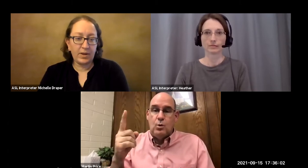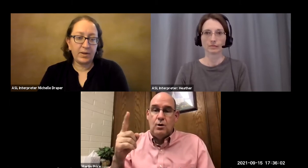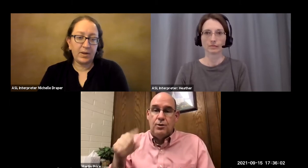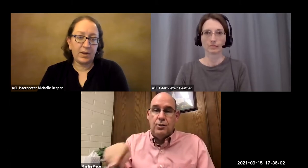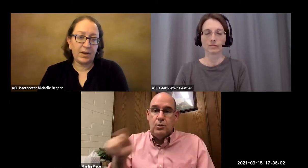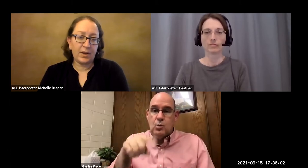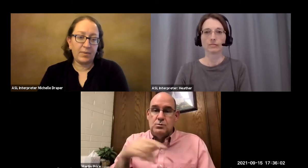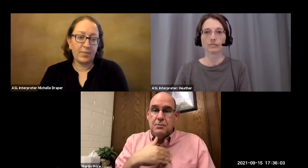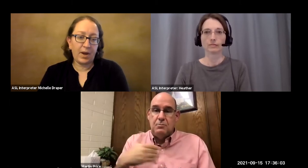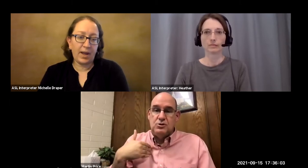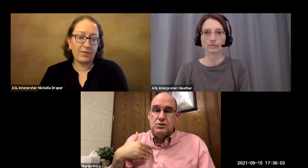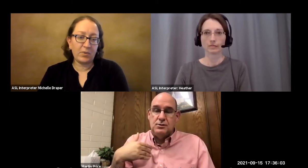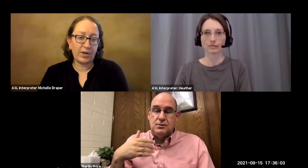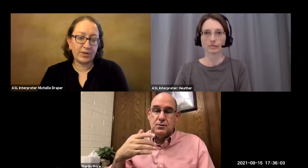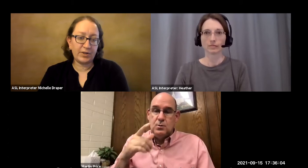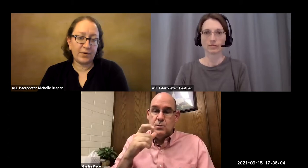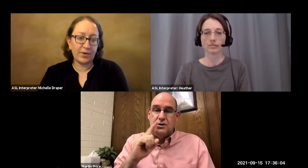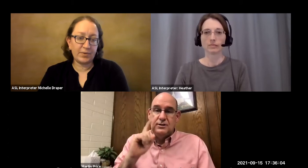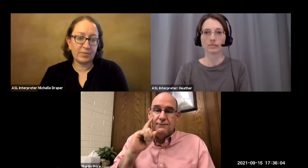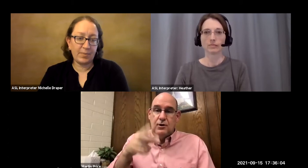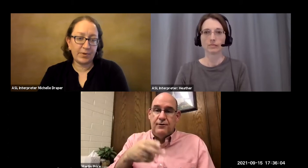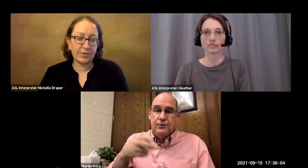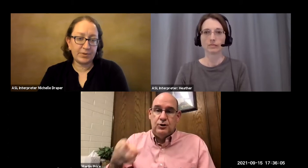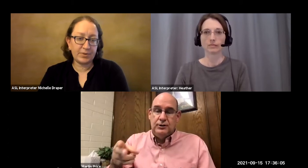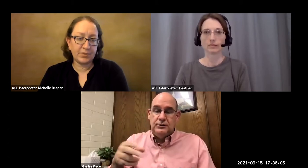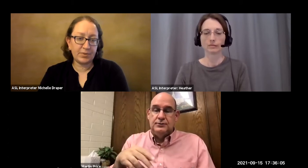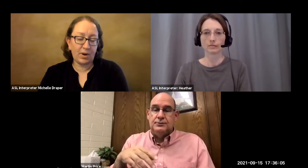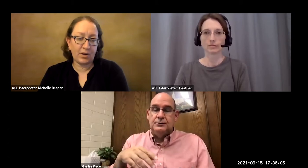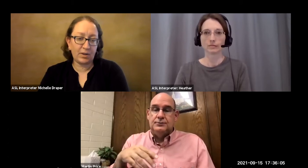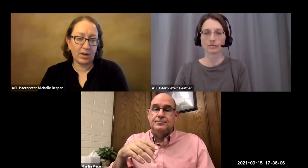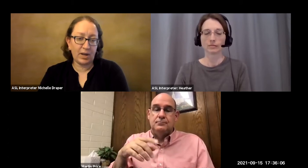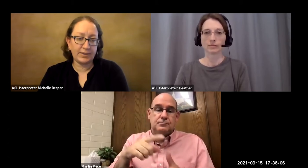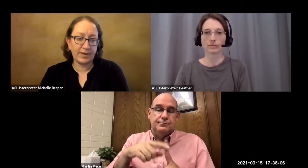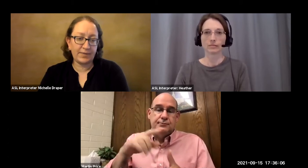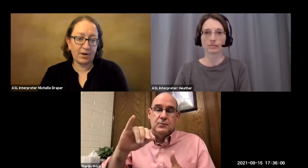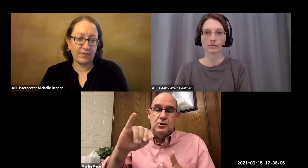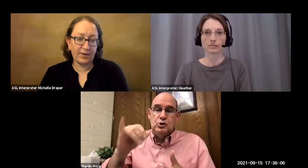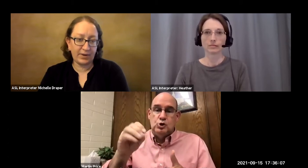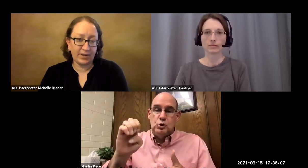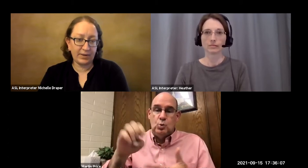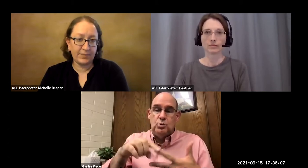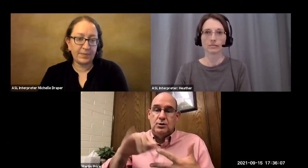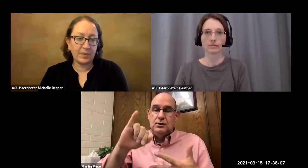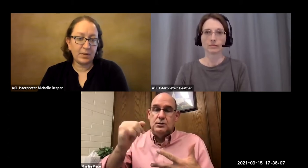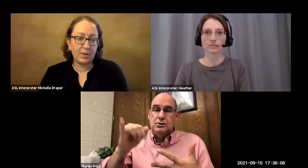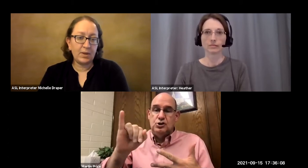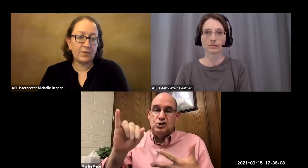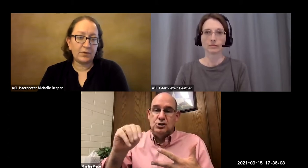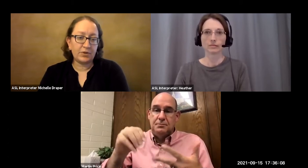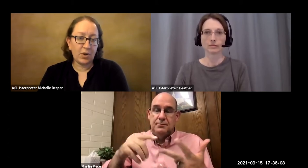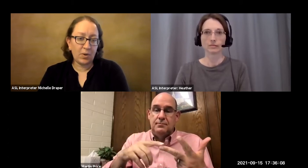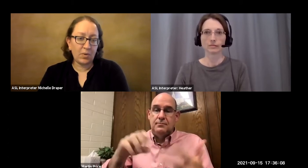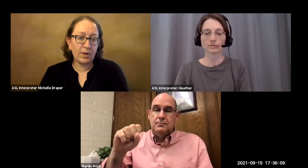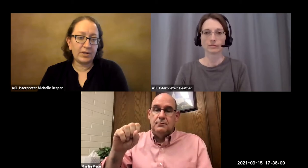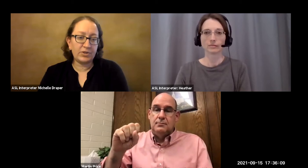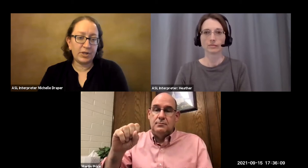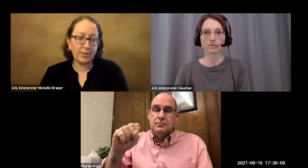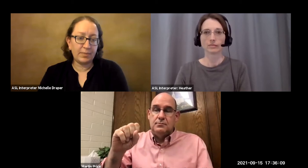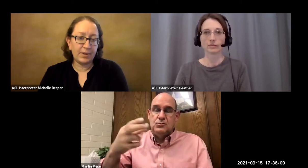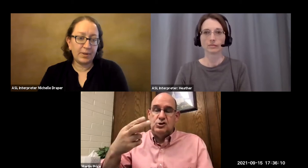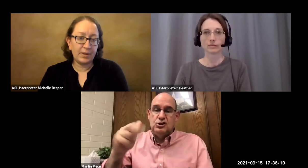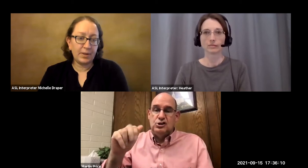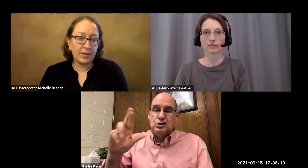Seeing no one, I have a question for those members who are deaf and hard of hearing. For Joe